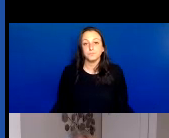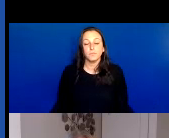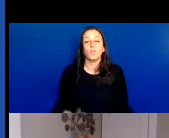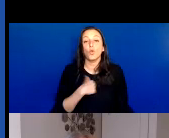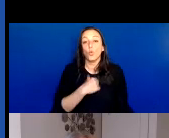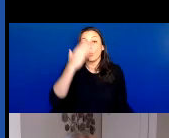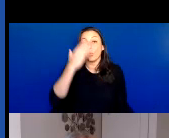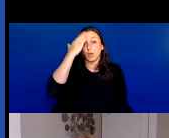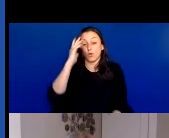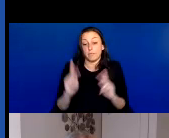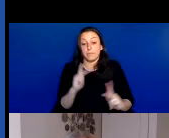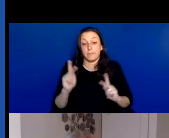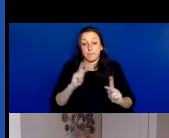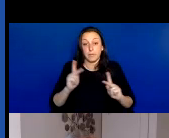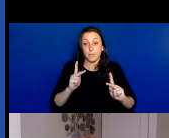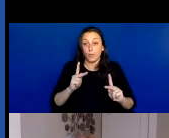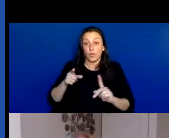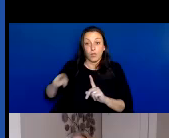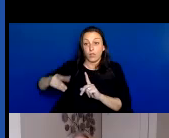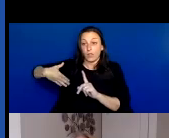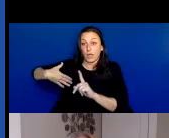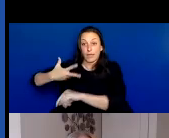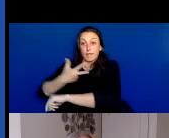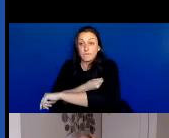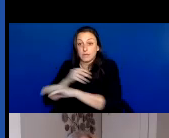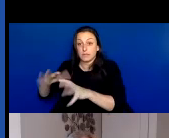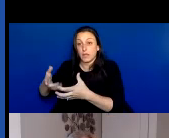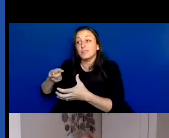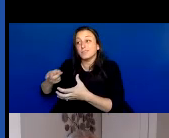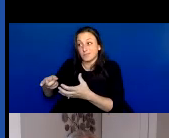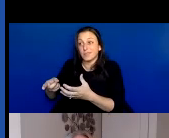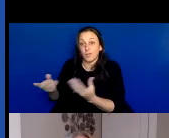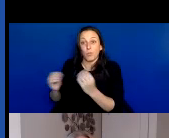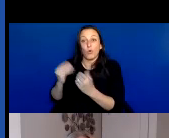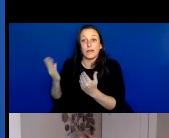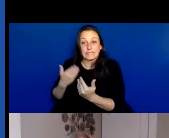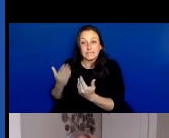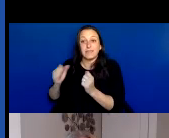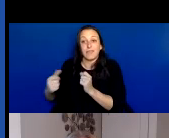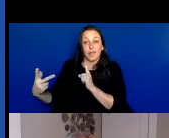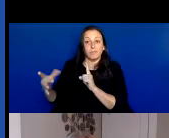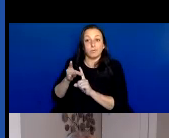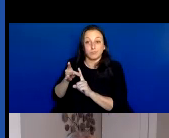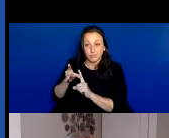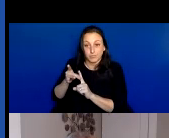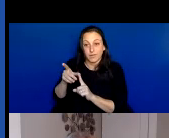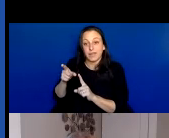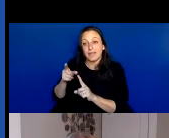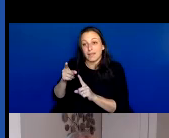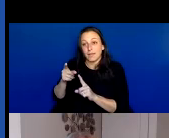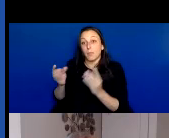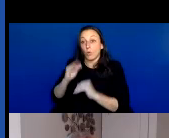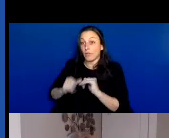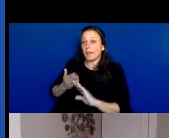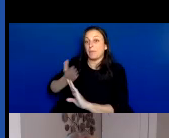unvaccinated individuals are more vulnerable than before if they are exposed to COVID-19.